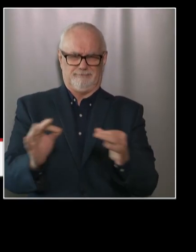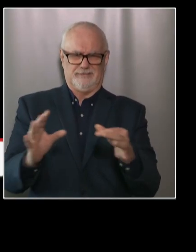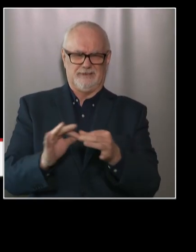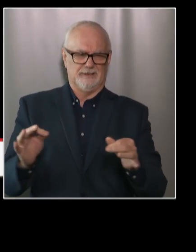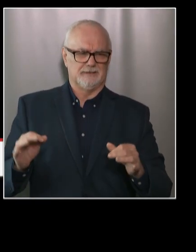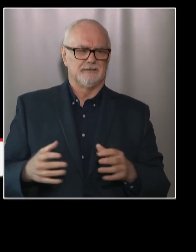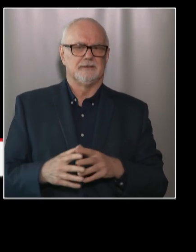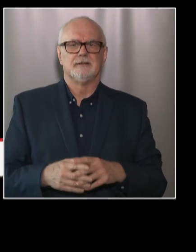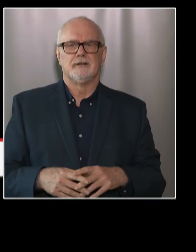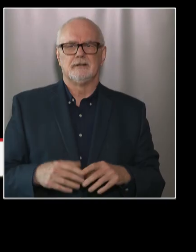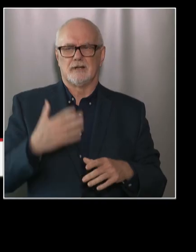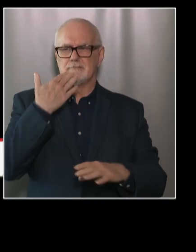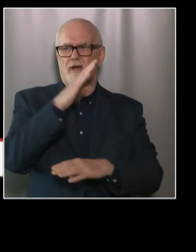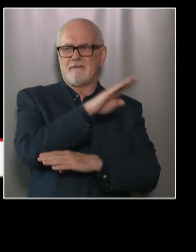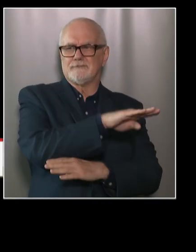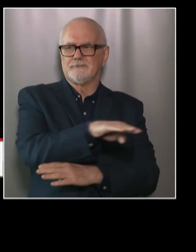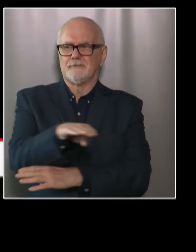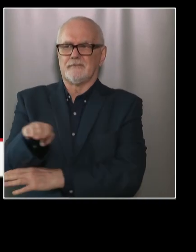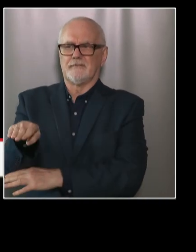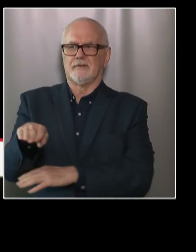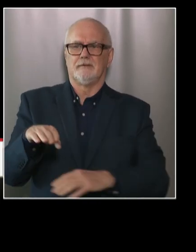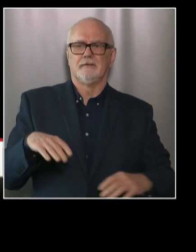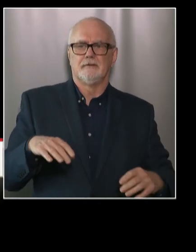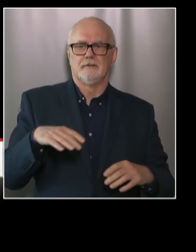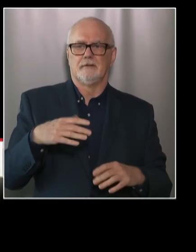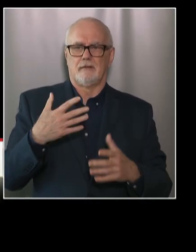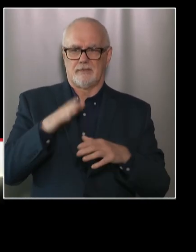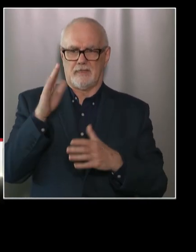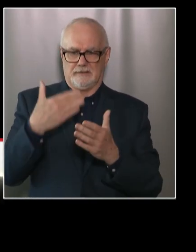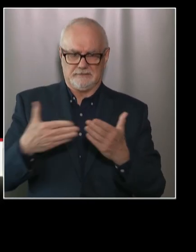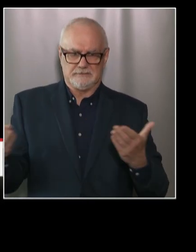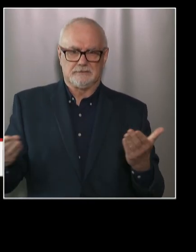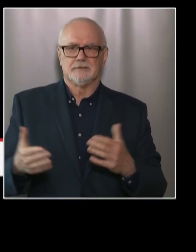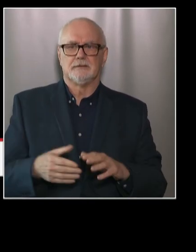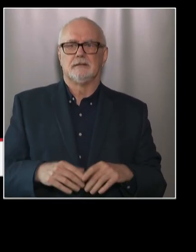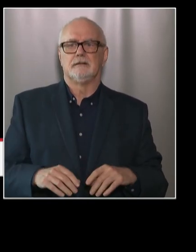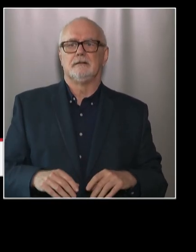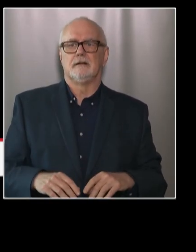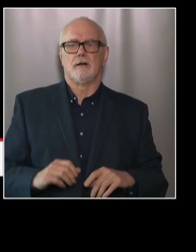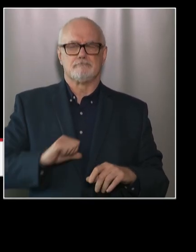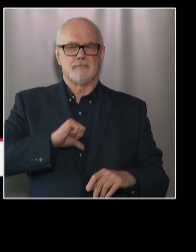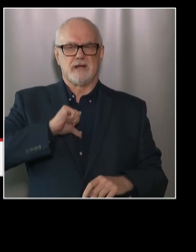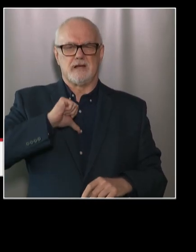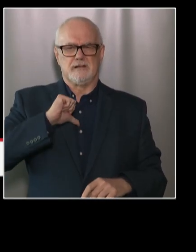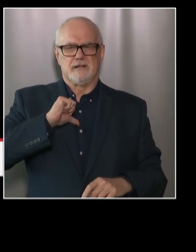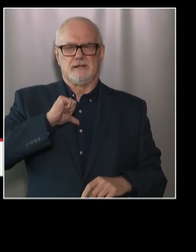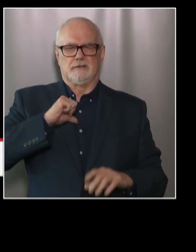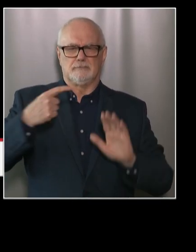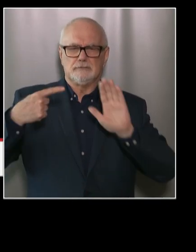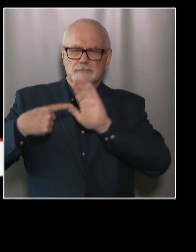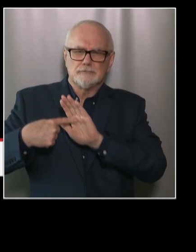Well, good afternoon, everyone. My name is Randall Clark, and I'm proud to present the 4th honoree, the Parks at Walter Reed.